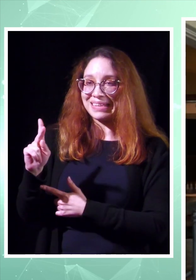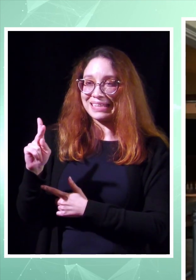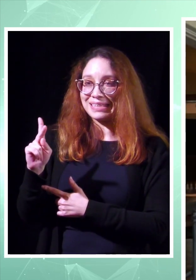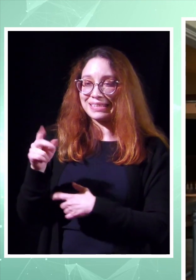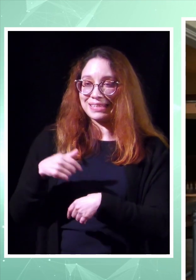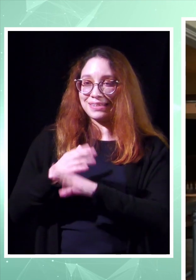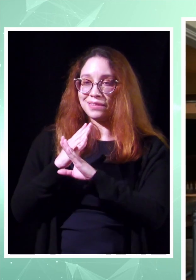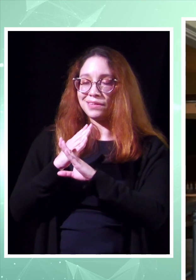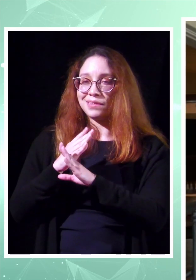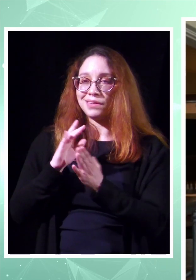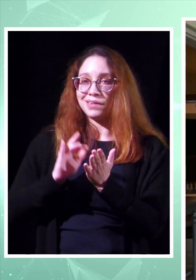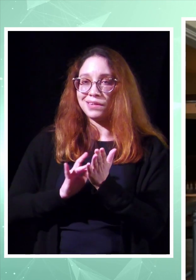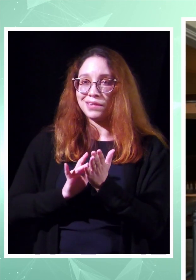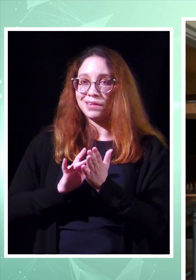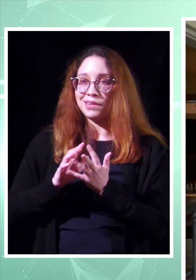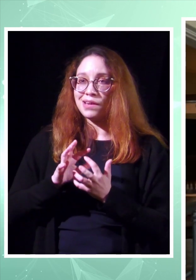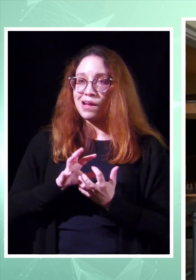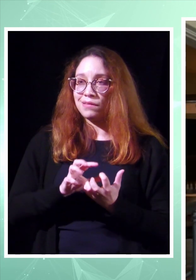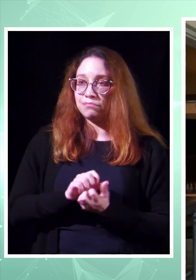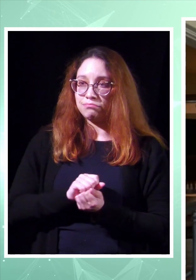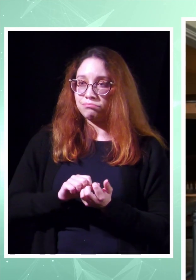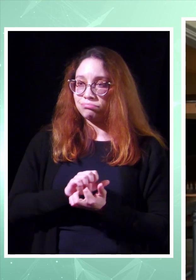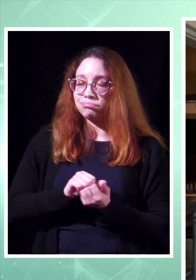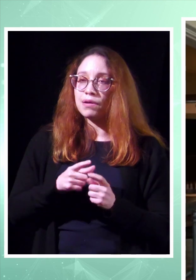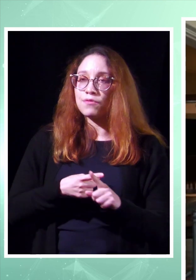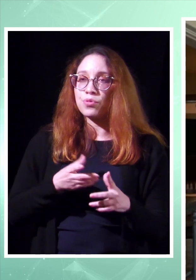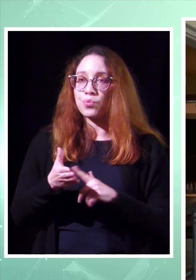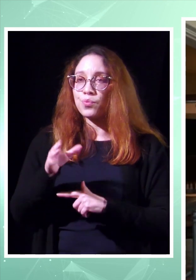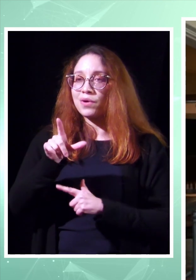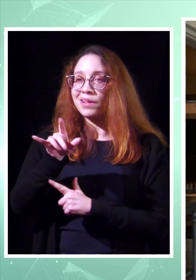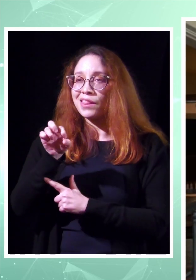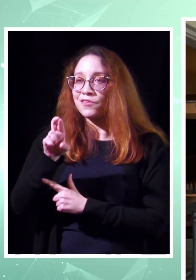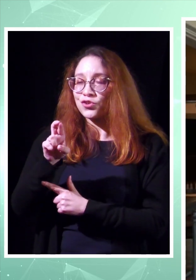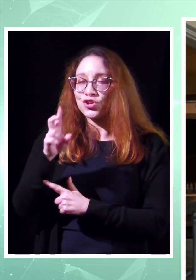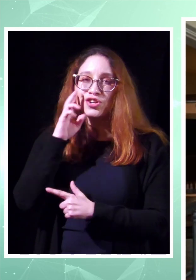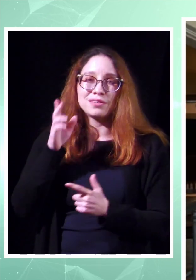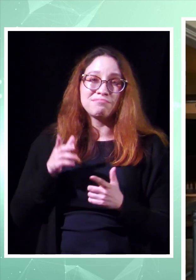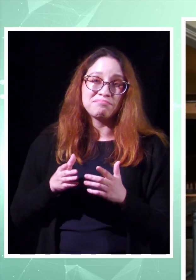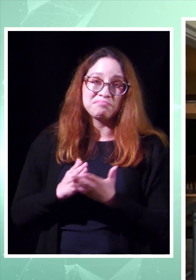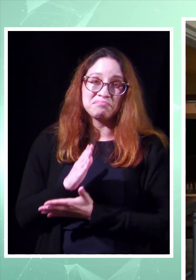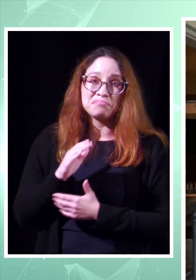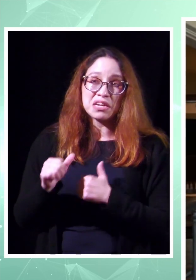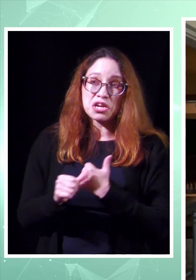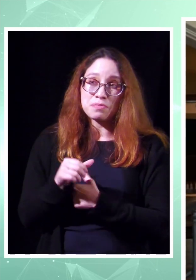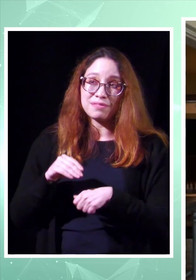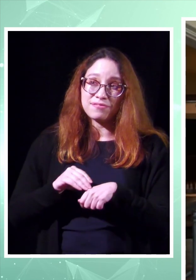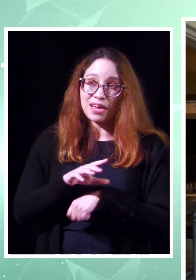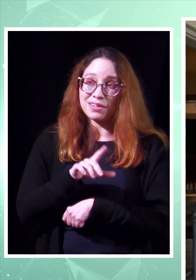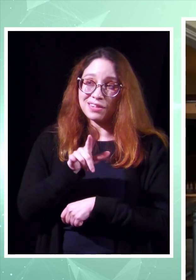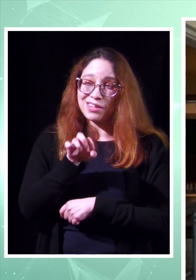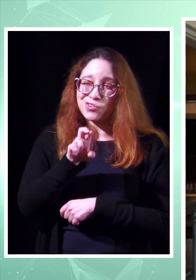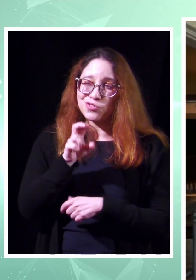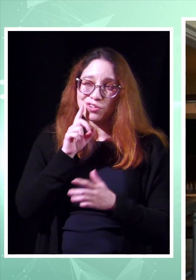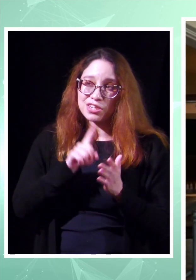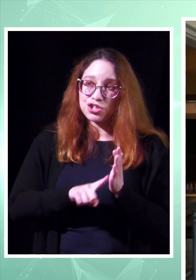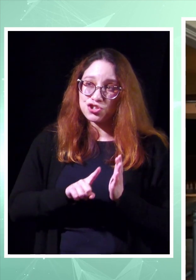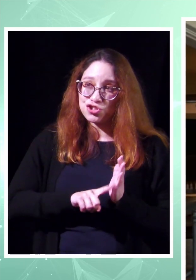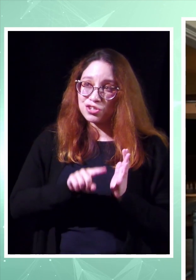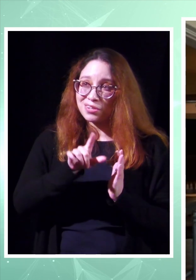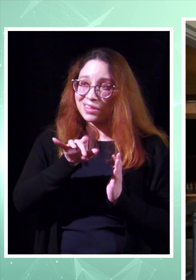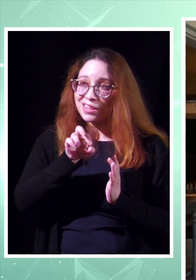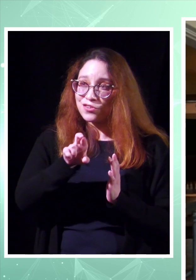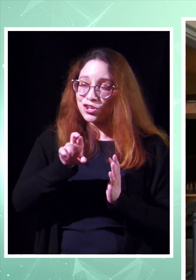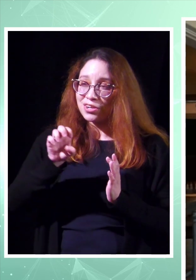pills, are metabolized by your liver. And so there's a risk that it could beat up on your liver. And so we have to check liver enzymes